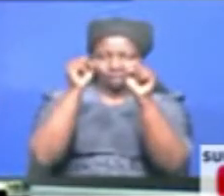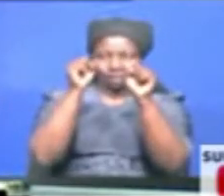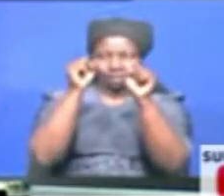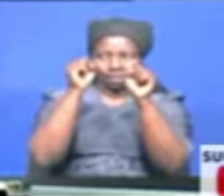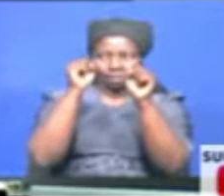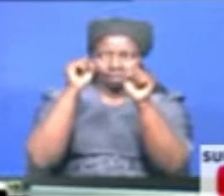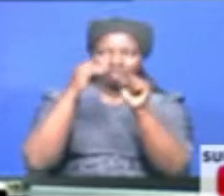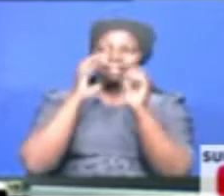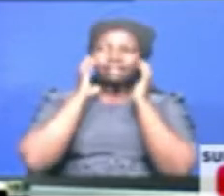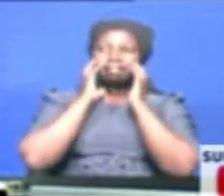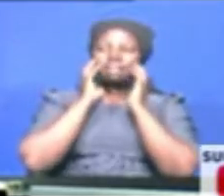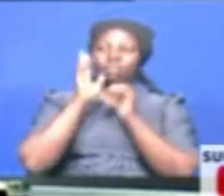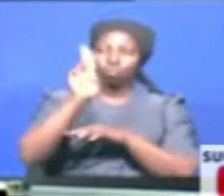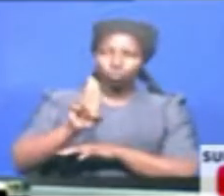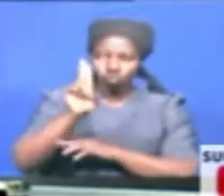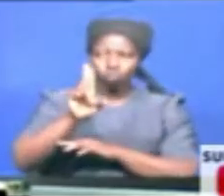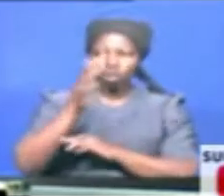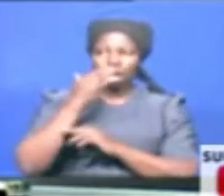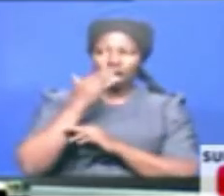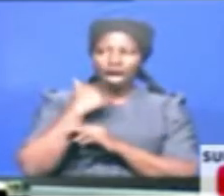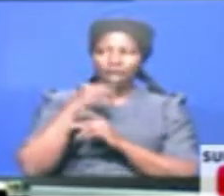Kenyatta, had changed the job.